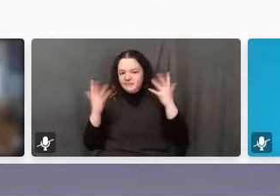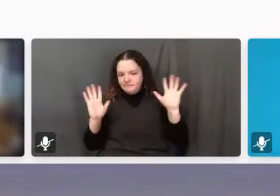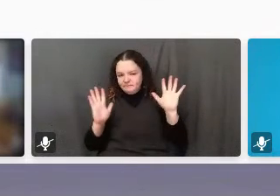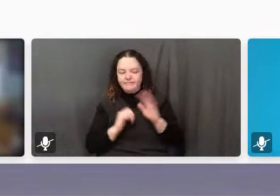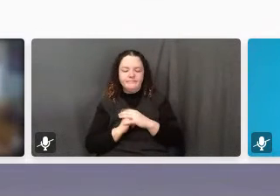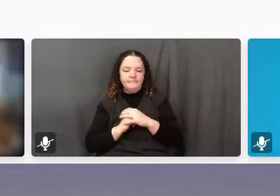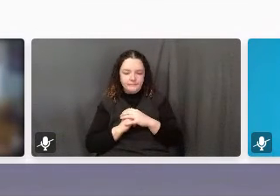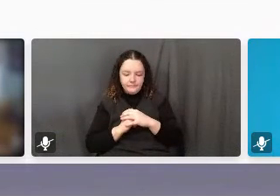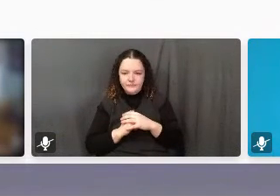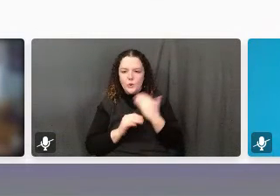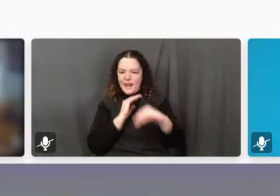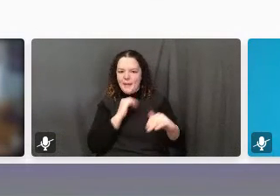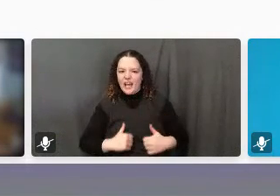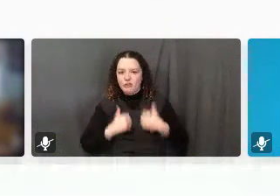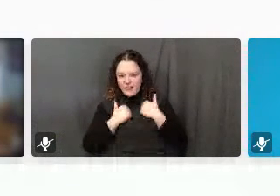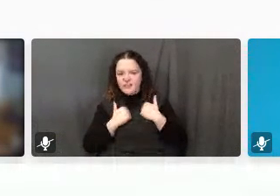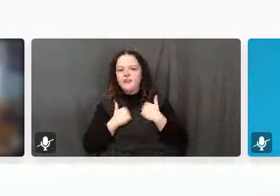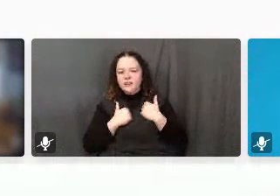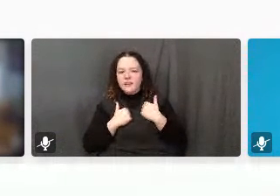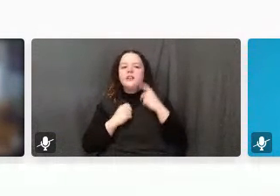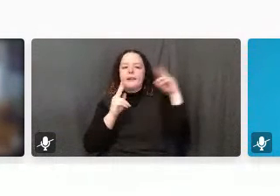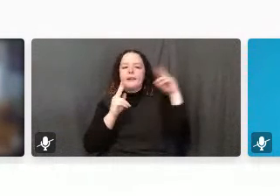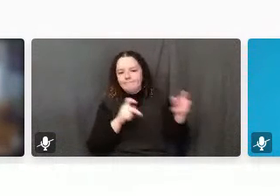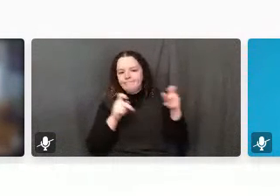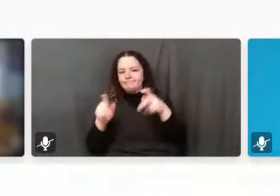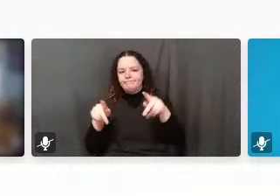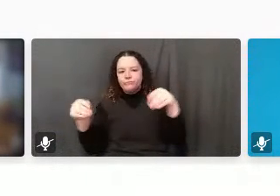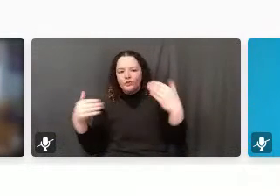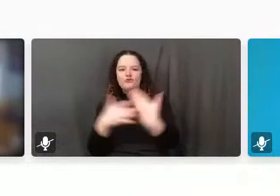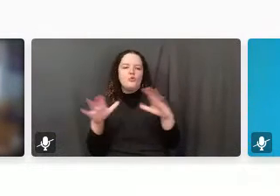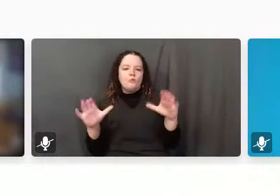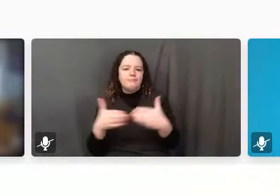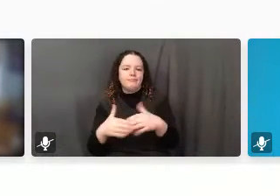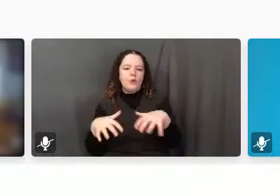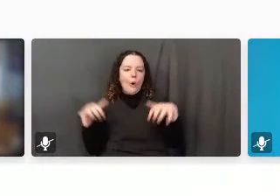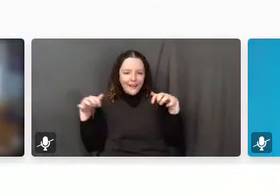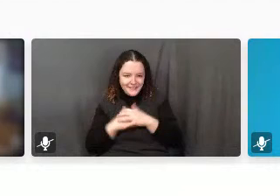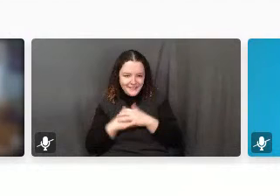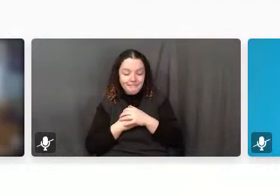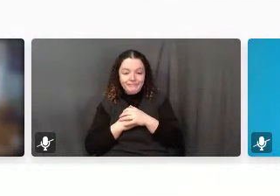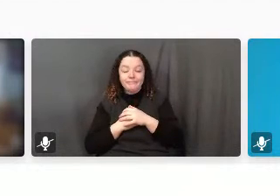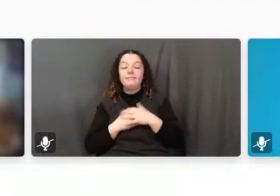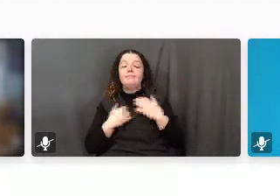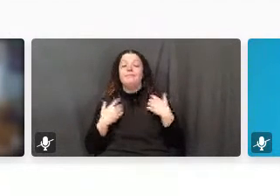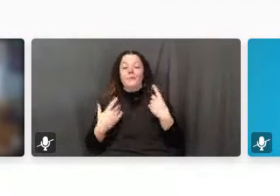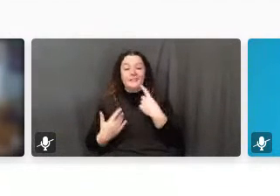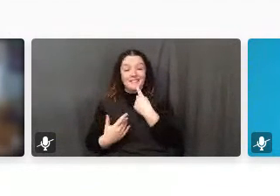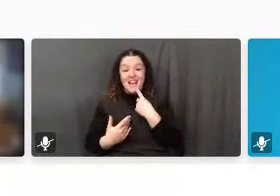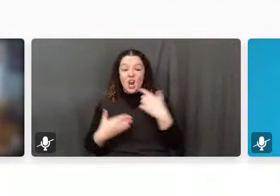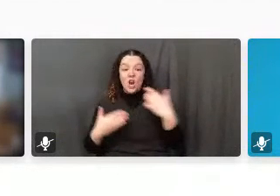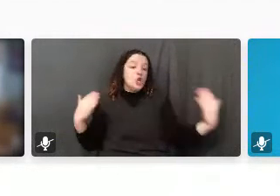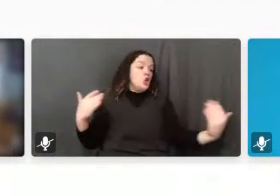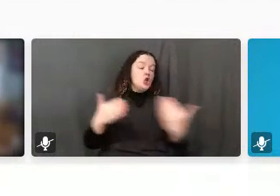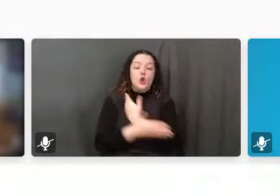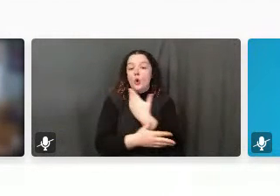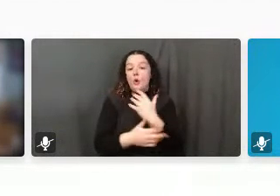them into this new audience that I just created here. What I will do, I said I wouldn't build a brand new one, but we